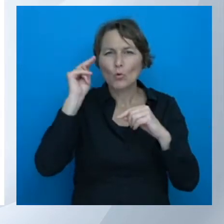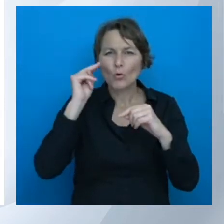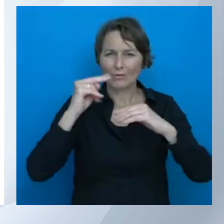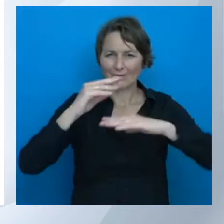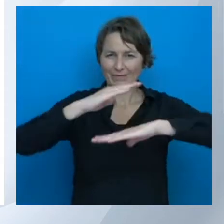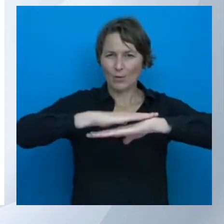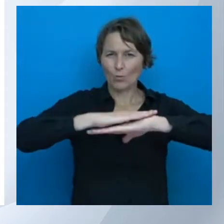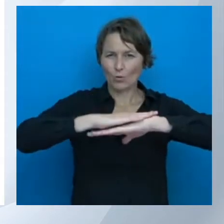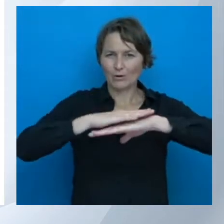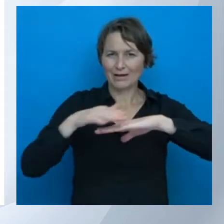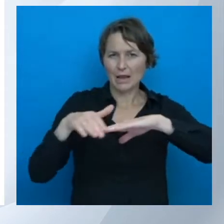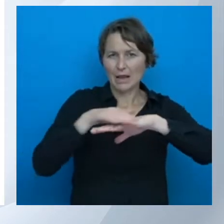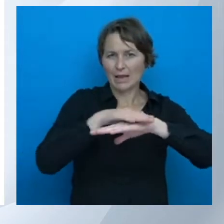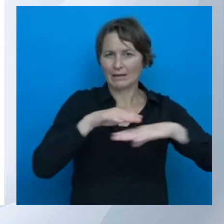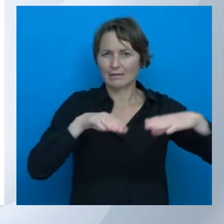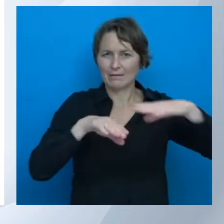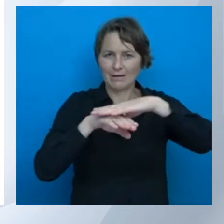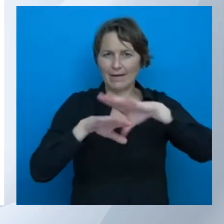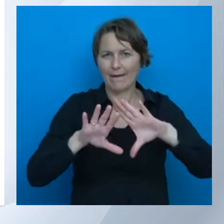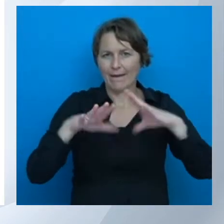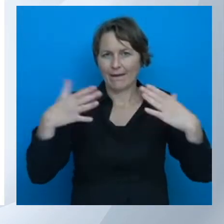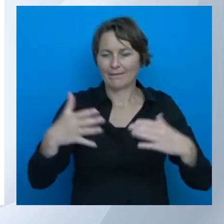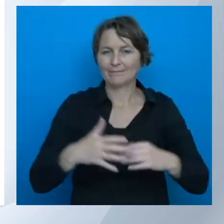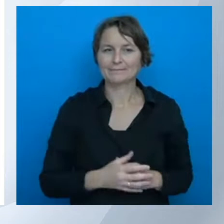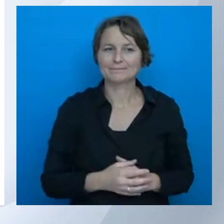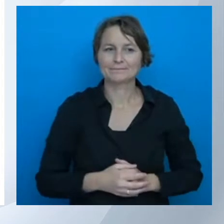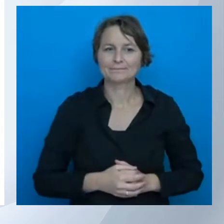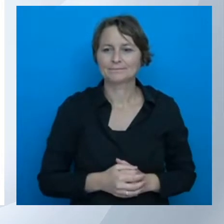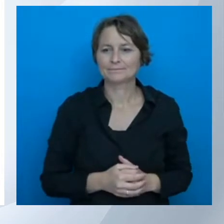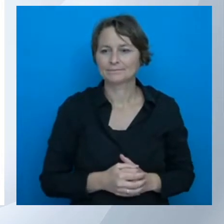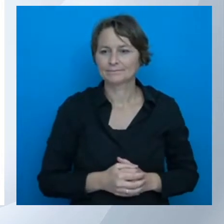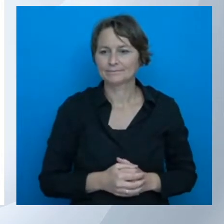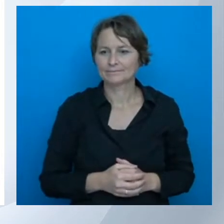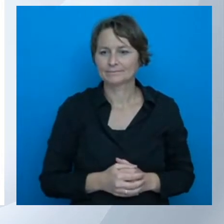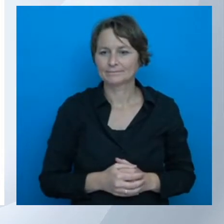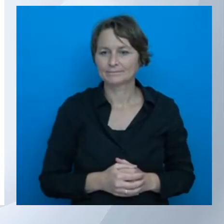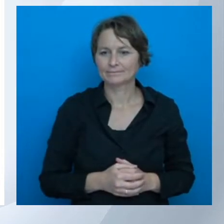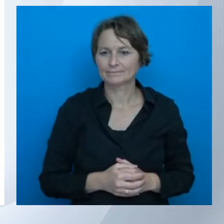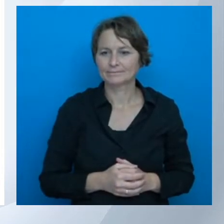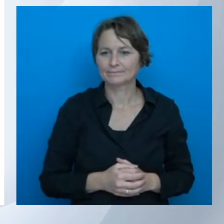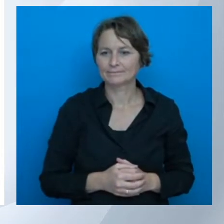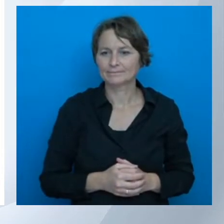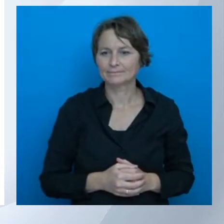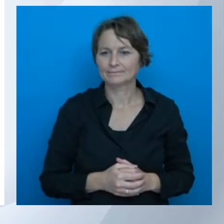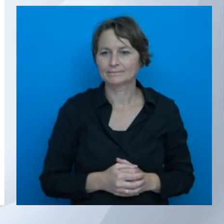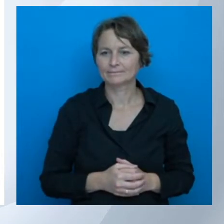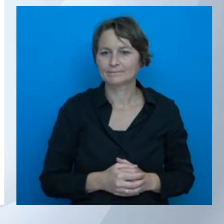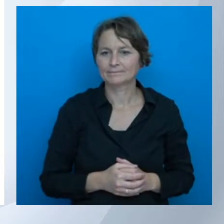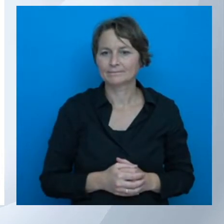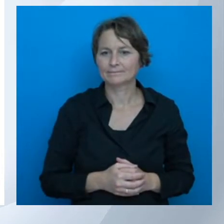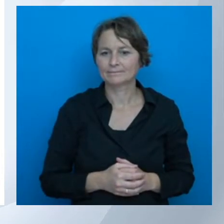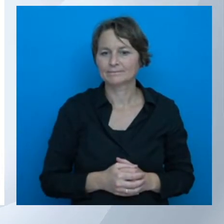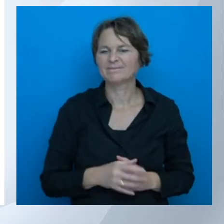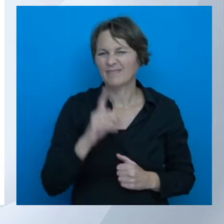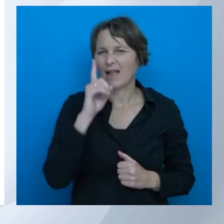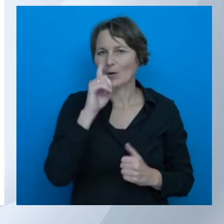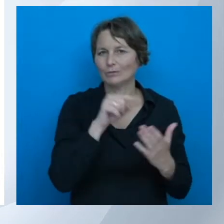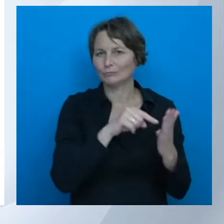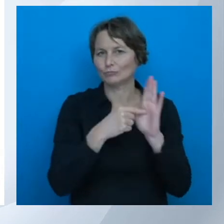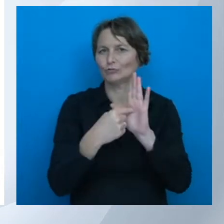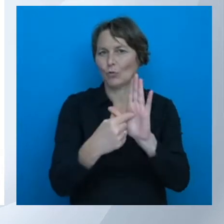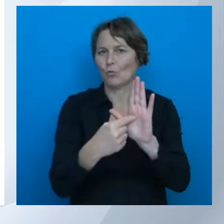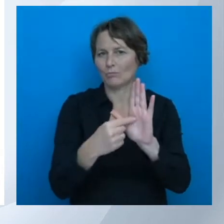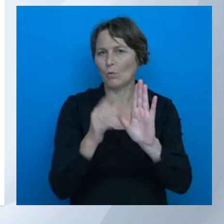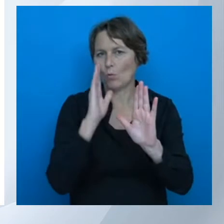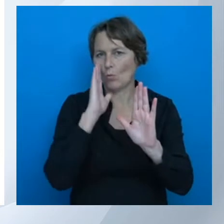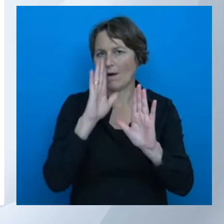So there is this repo here where you can find the sample notebook as well, and I'm going to show you that too. And we will